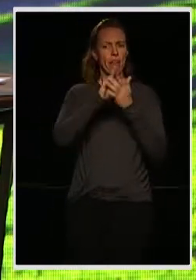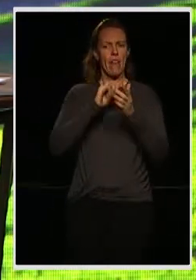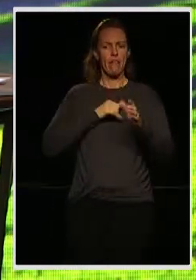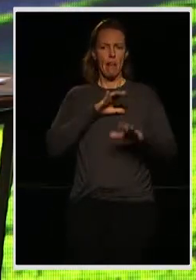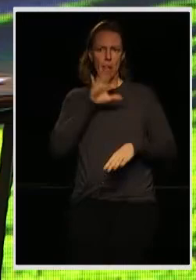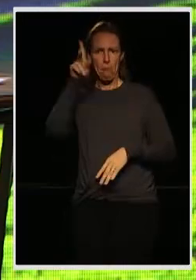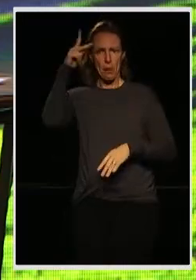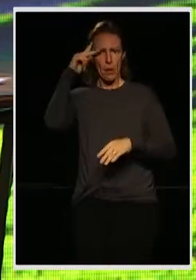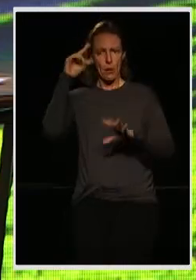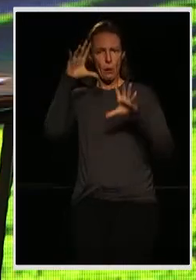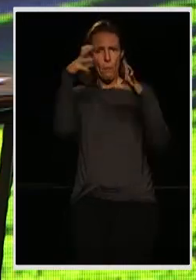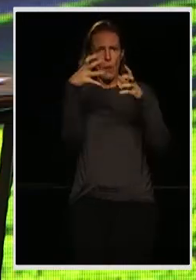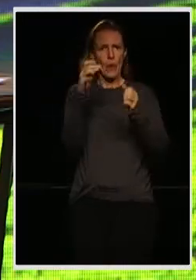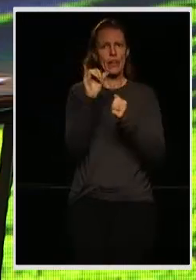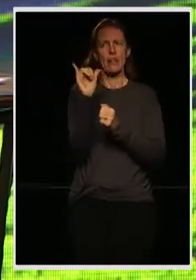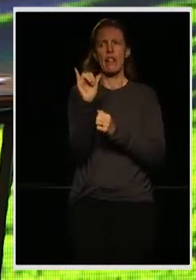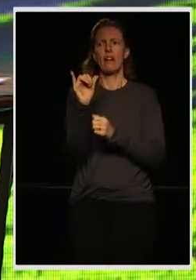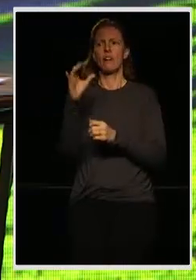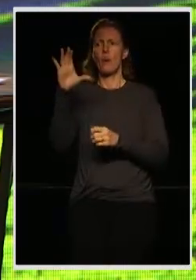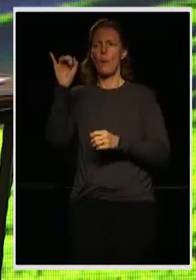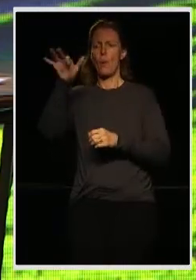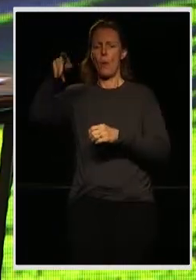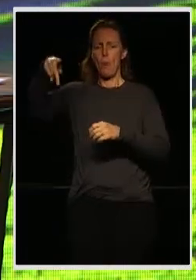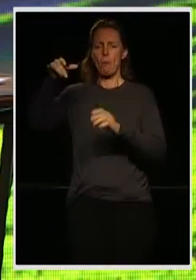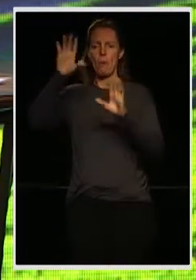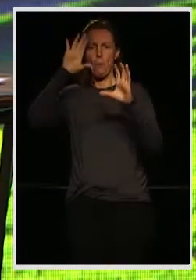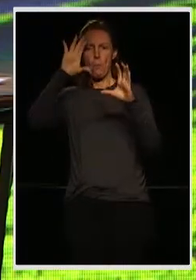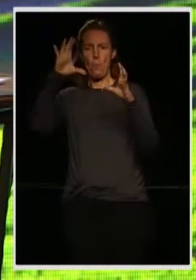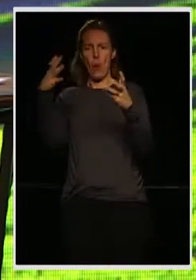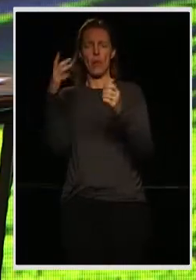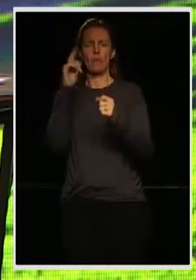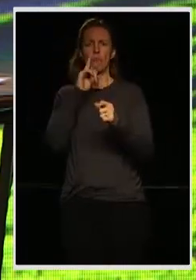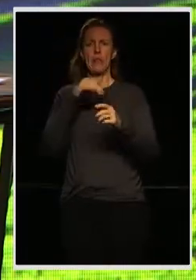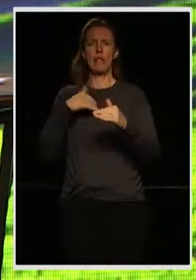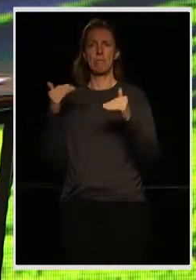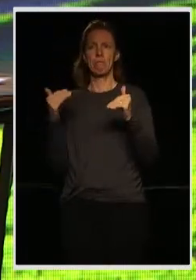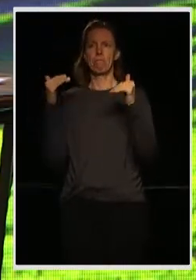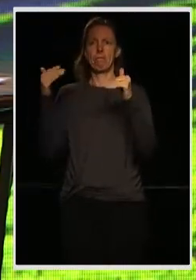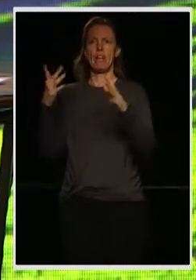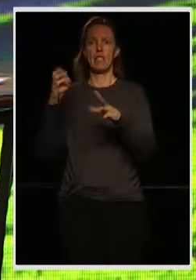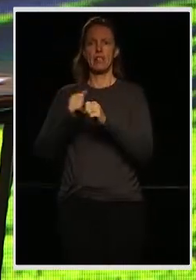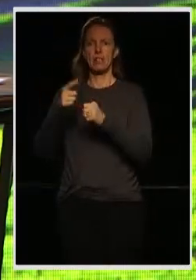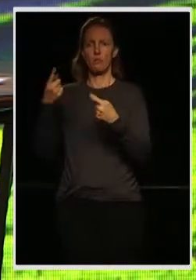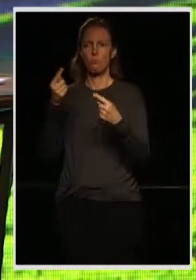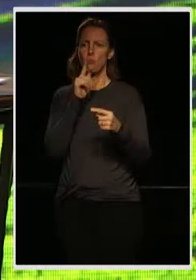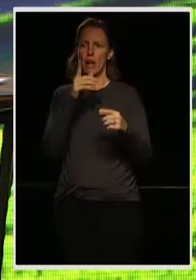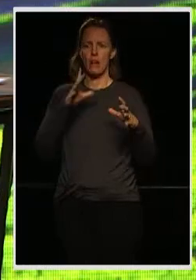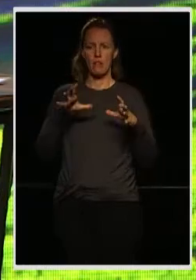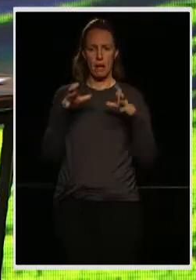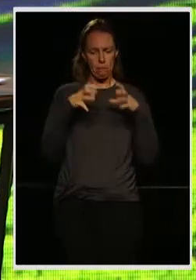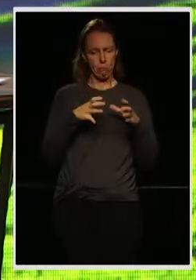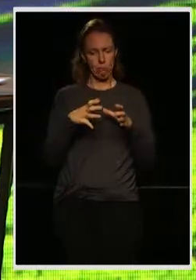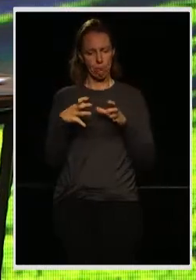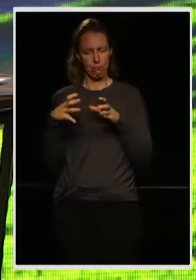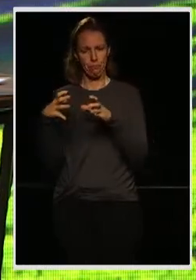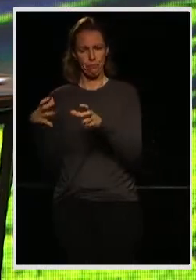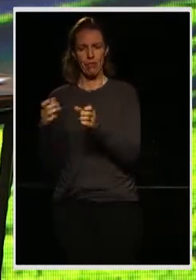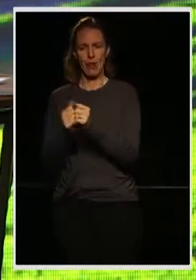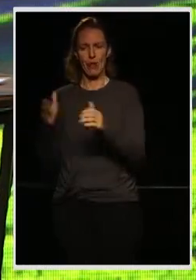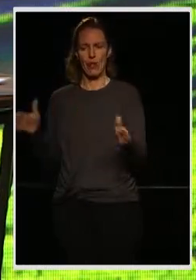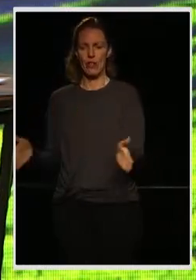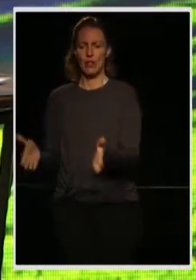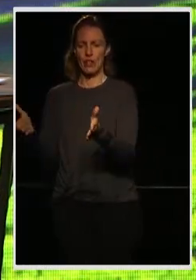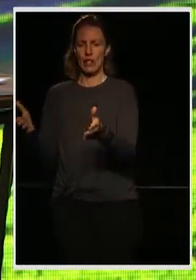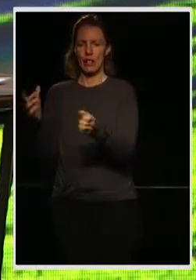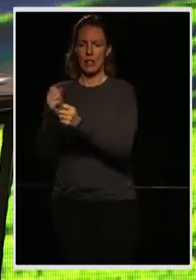a lot of corporate step up, is really moving the ball. And then we need to just bring that together with some of these funding streams so that it